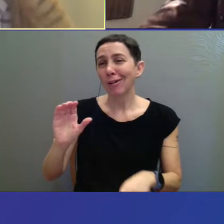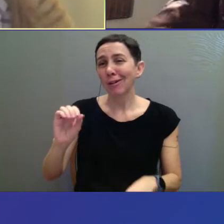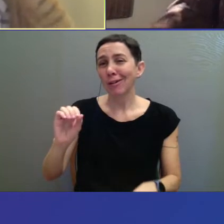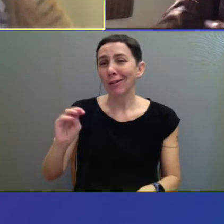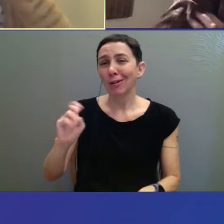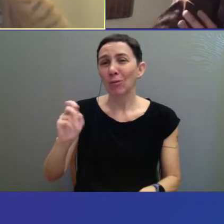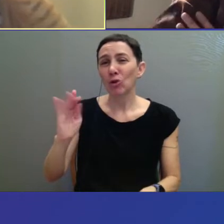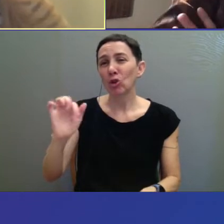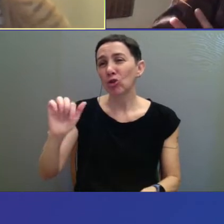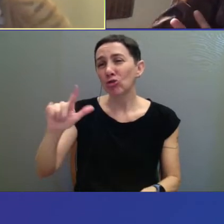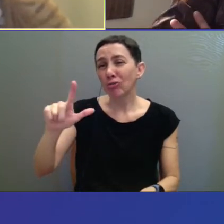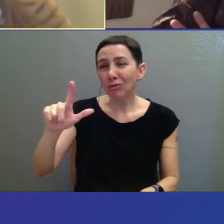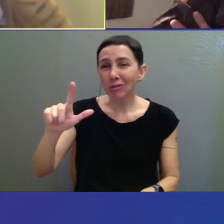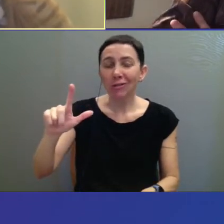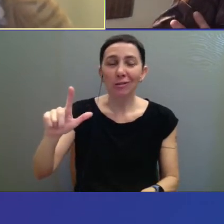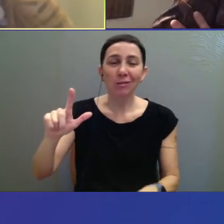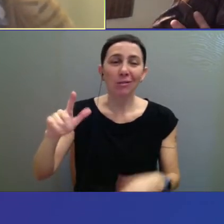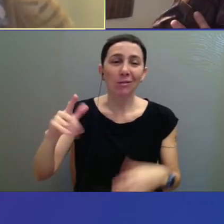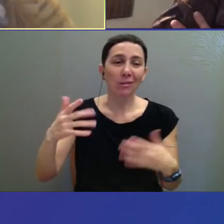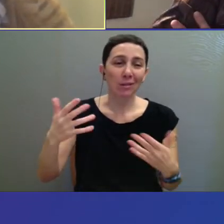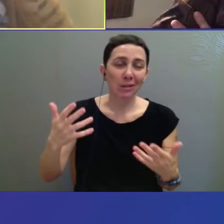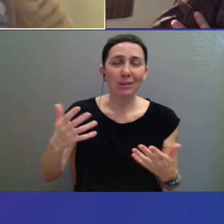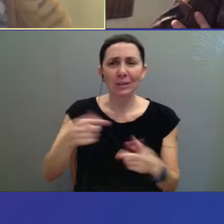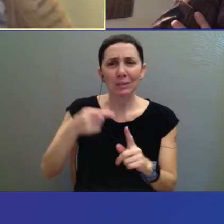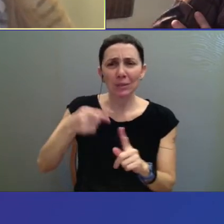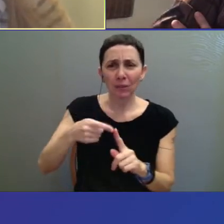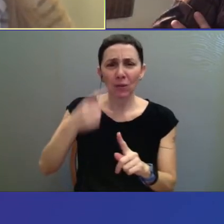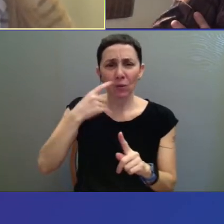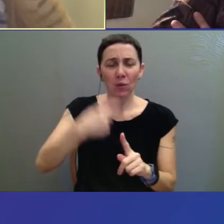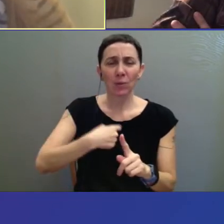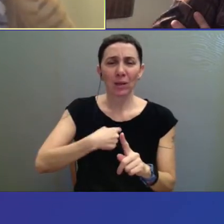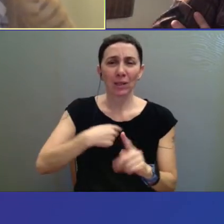but specifically to my industry, because it's more commercial,